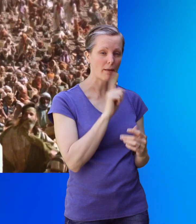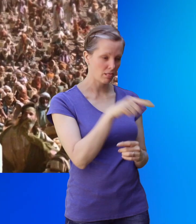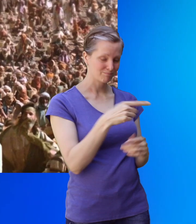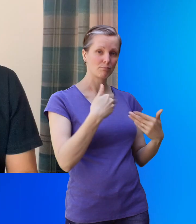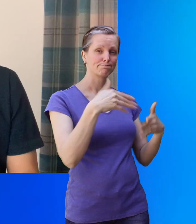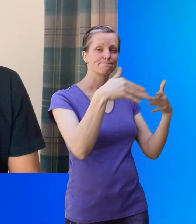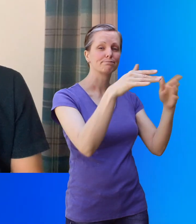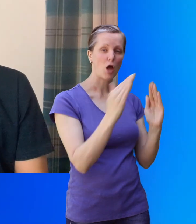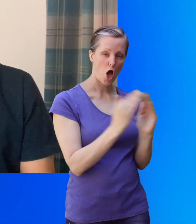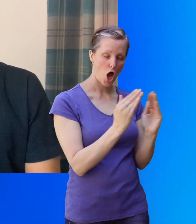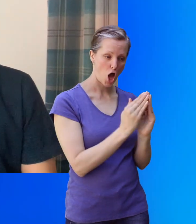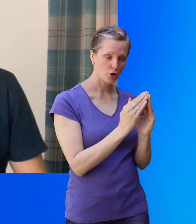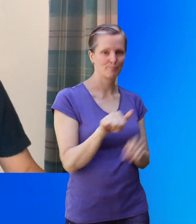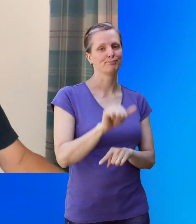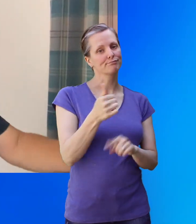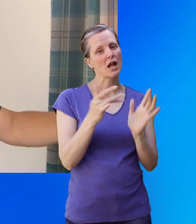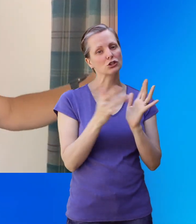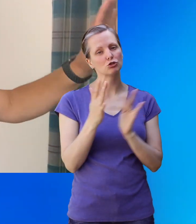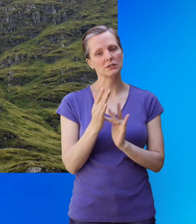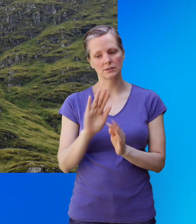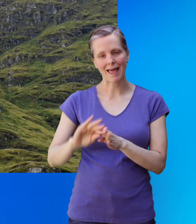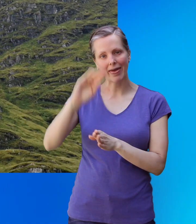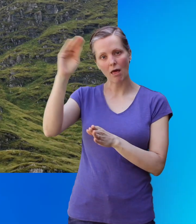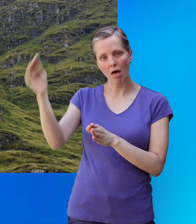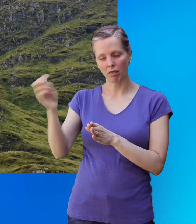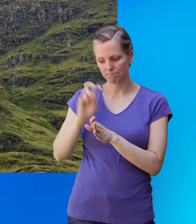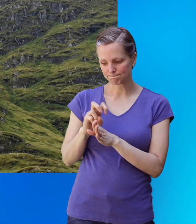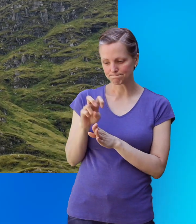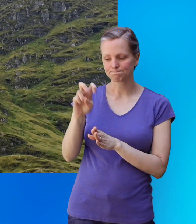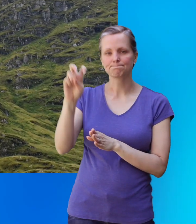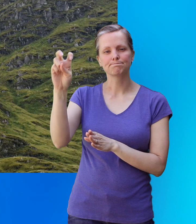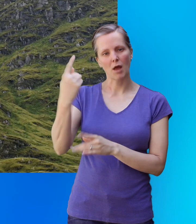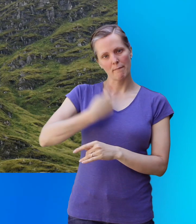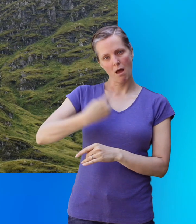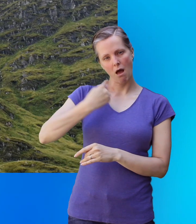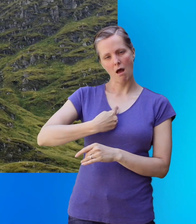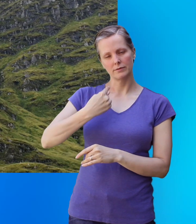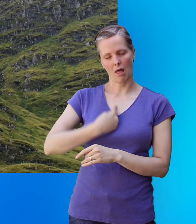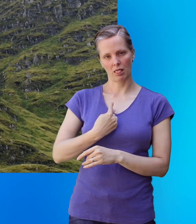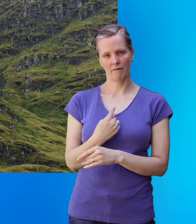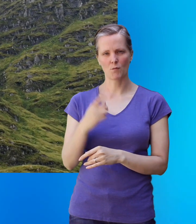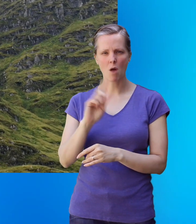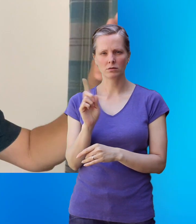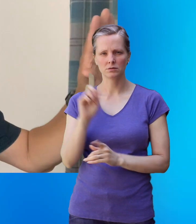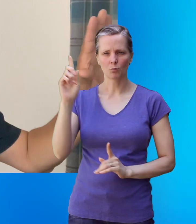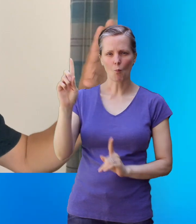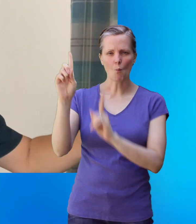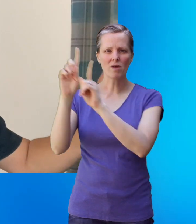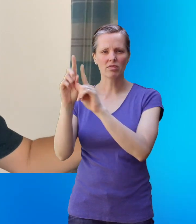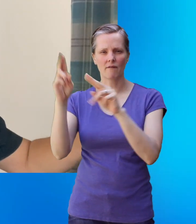and then Jesus headed off up into the hills on his own to spend time with